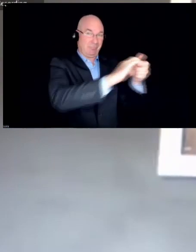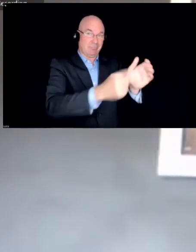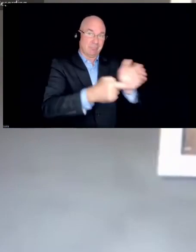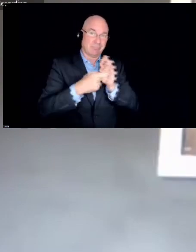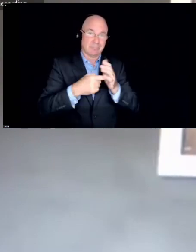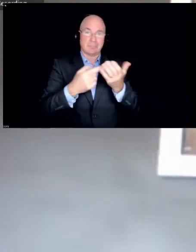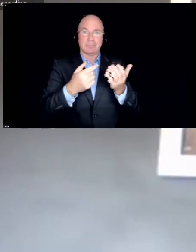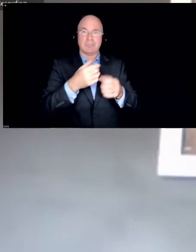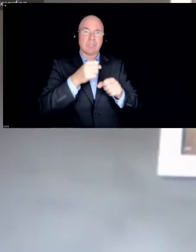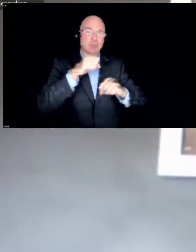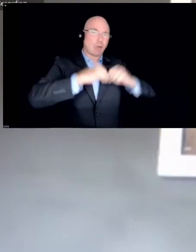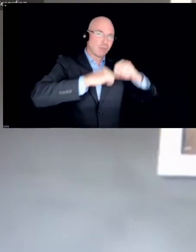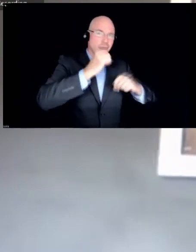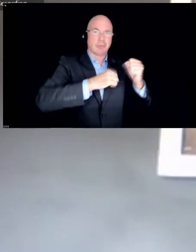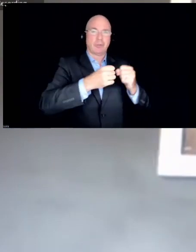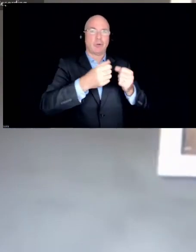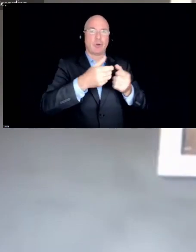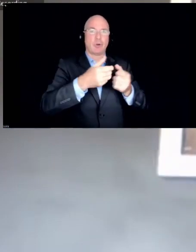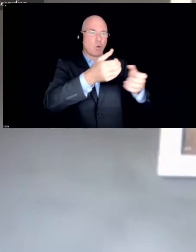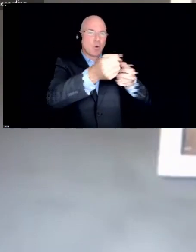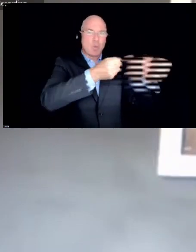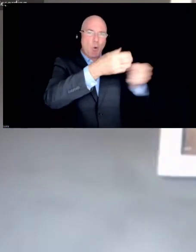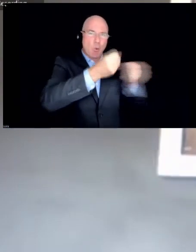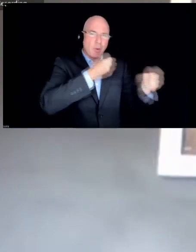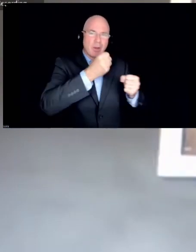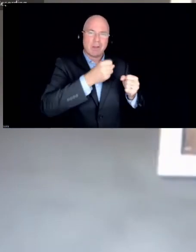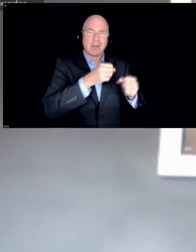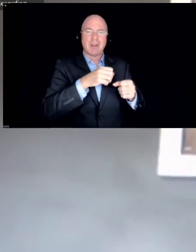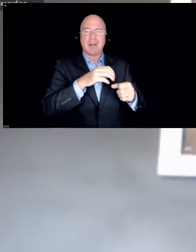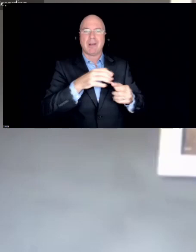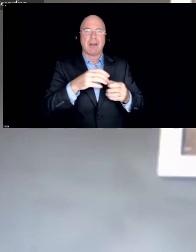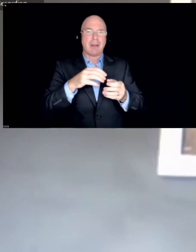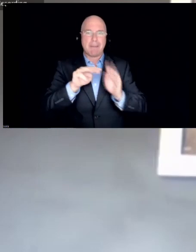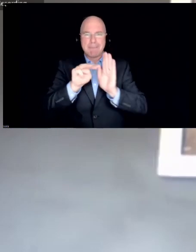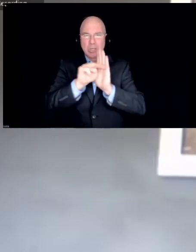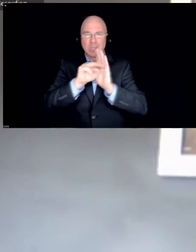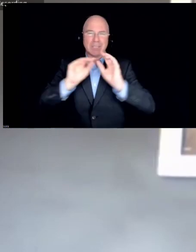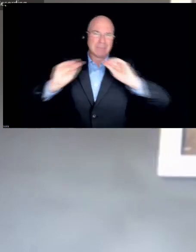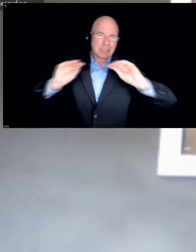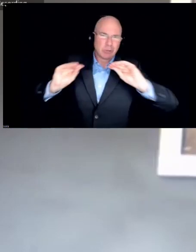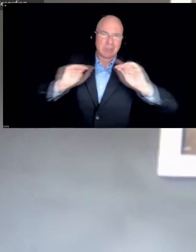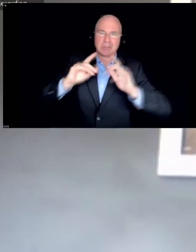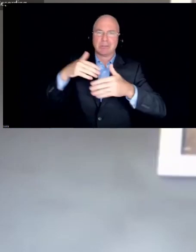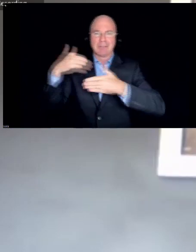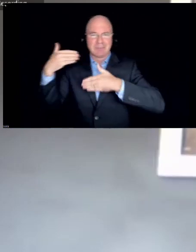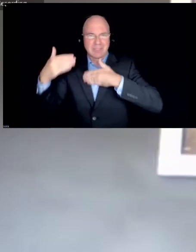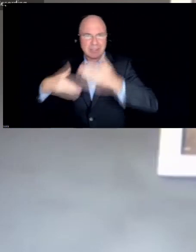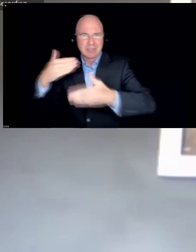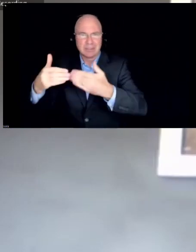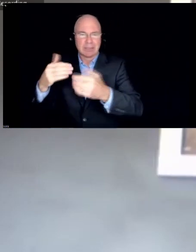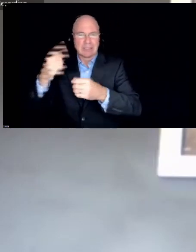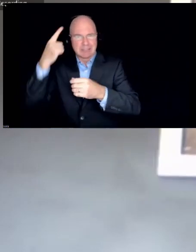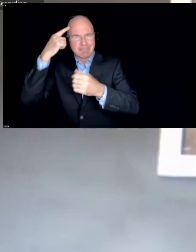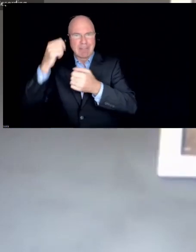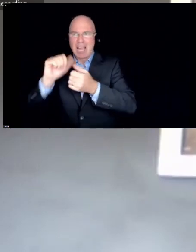our recruitment practices, mentoring and advancement, and curriculum, and figure out